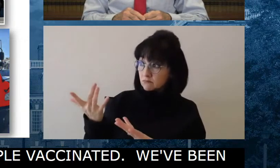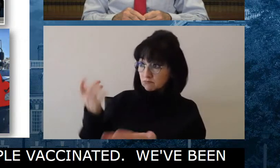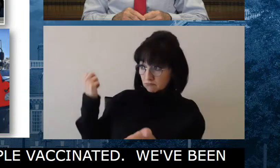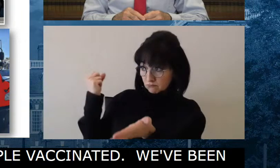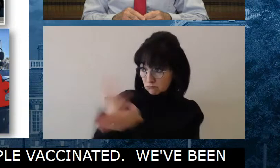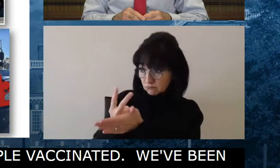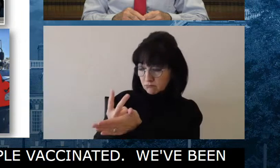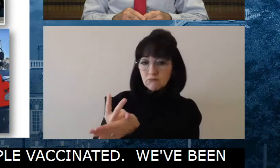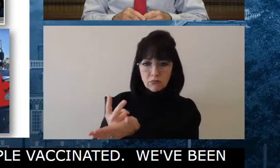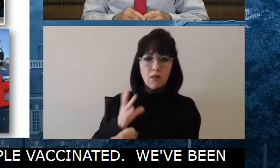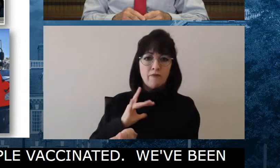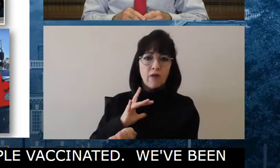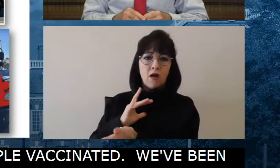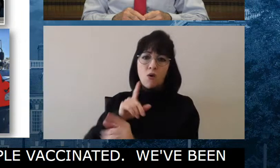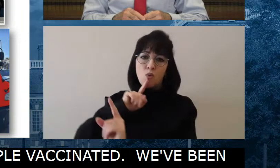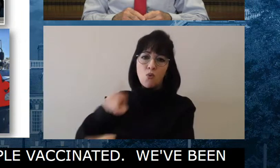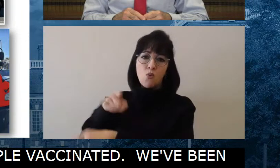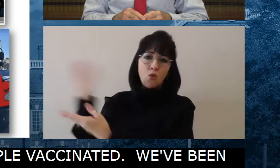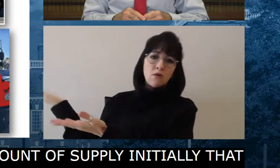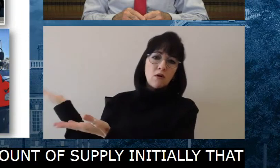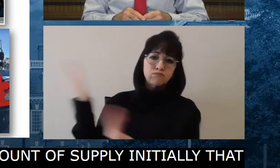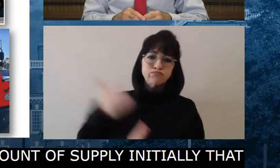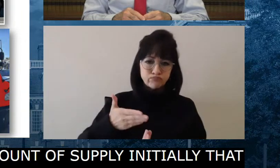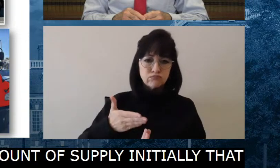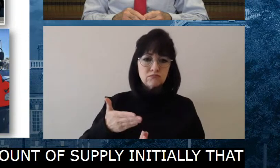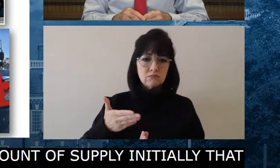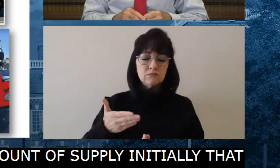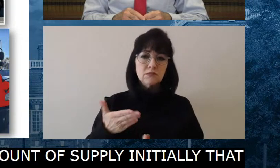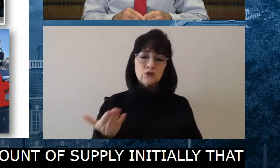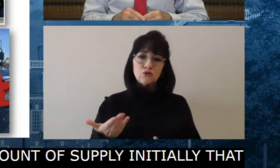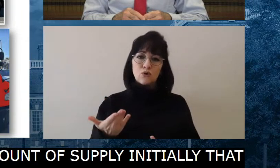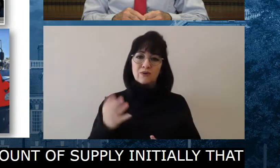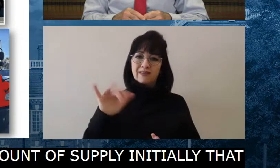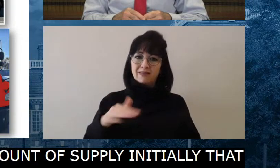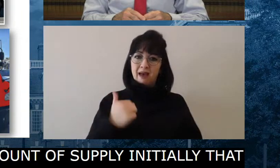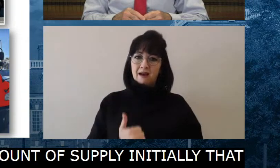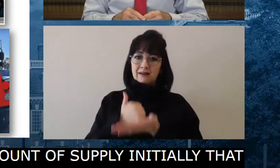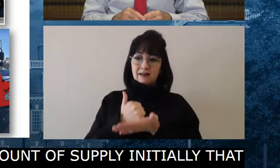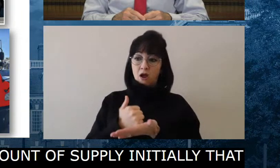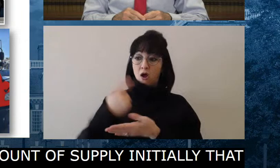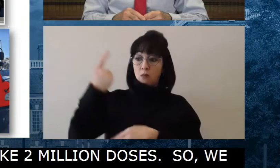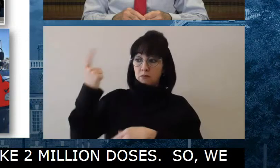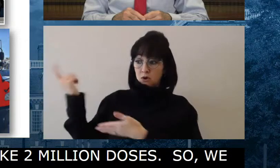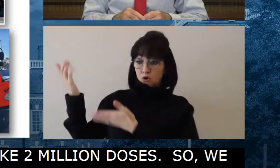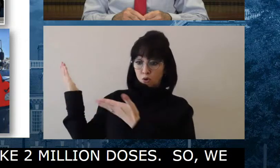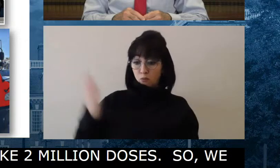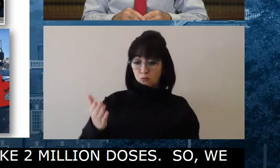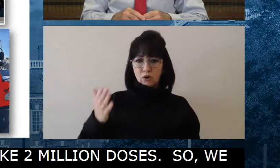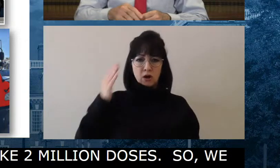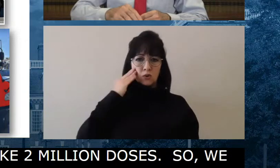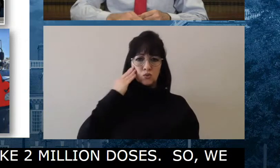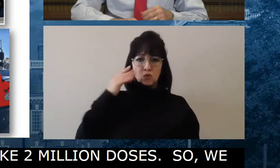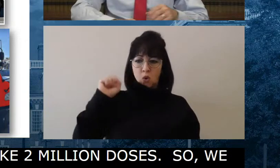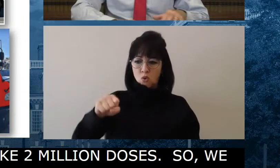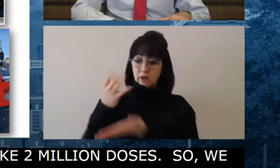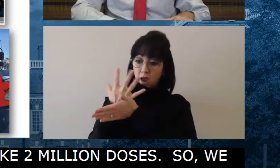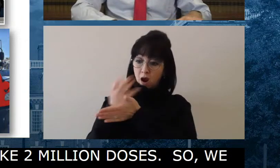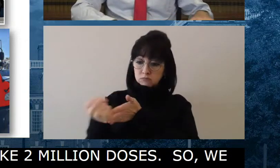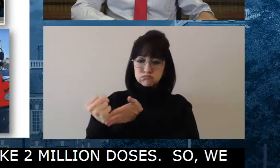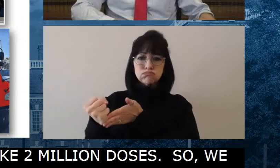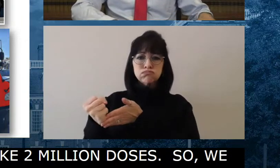doses. And so as we'll be getting just a fraction of that, but every additional dose helps as we try to get more